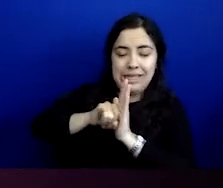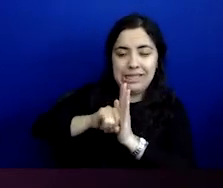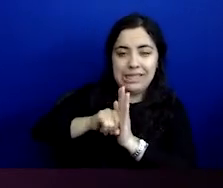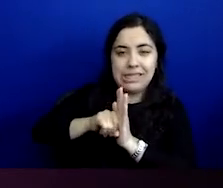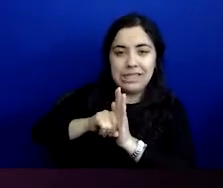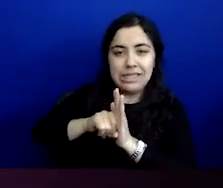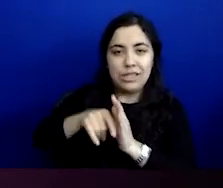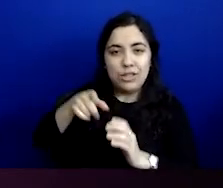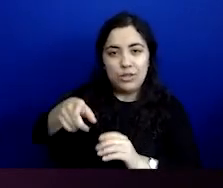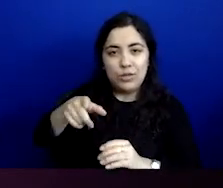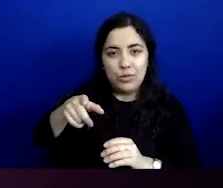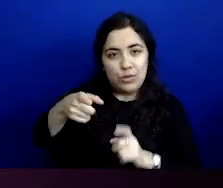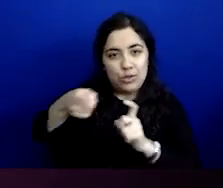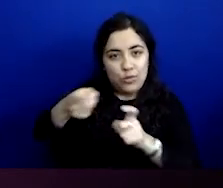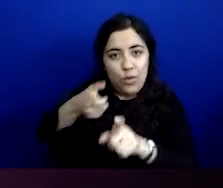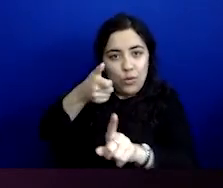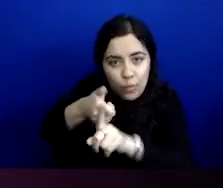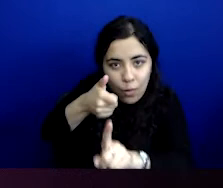that.